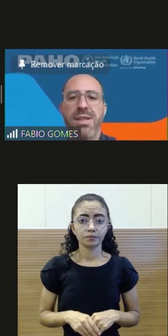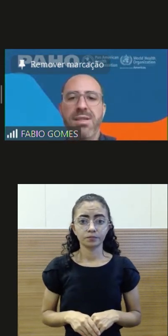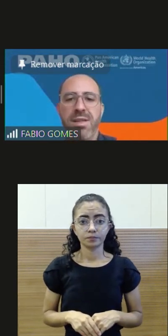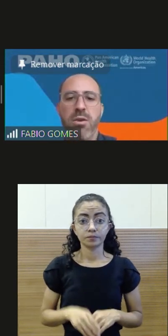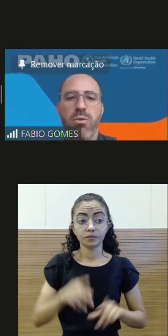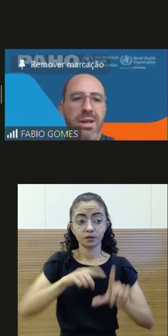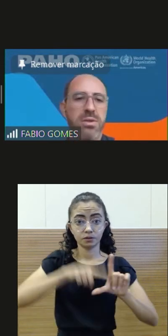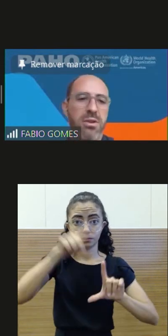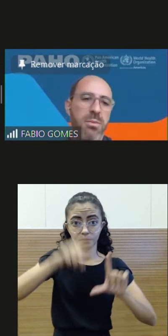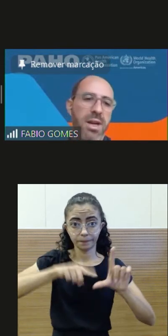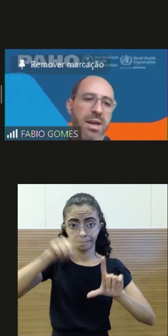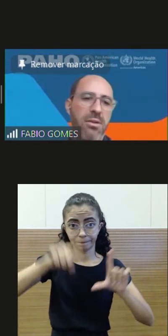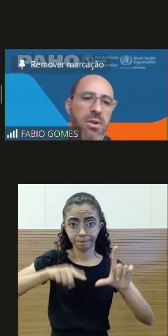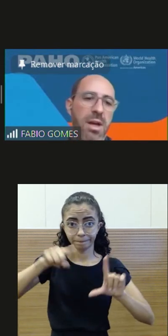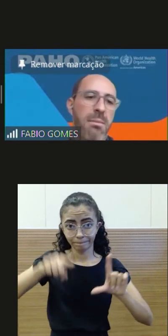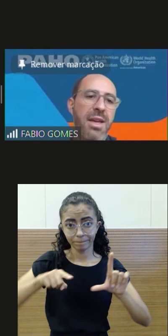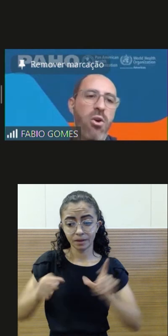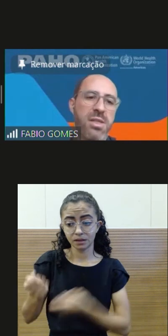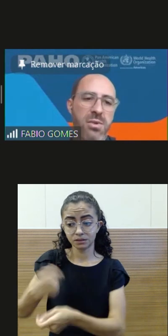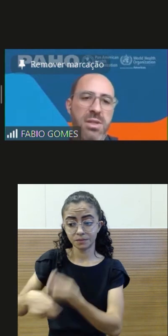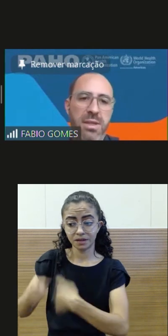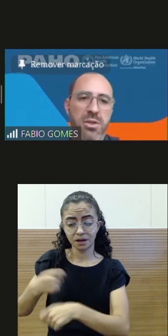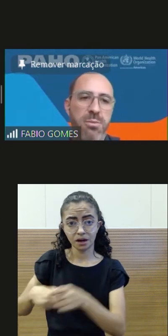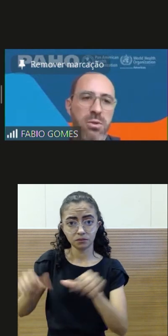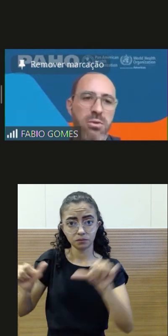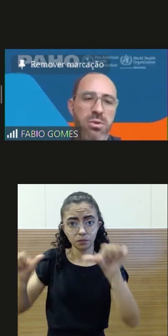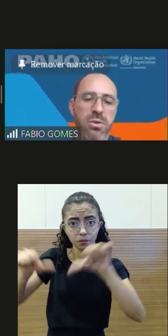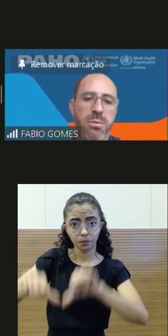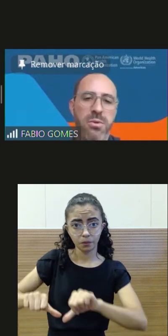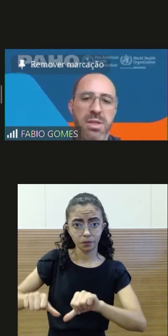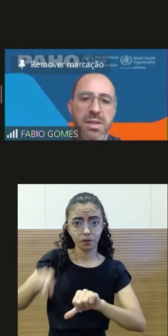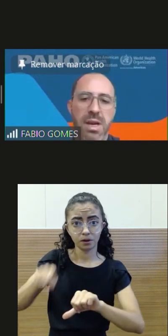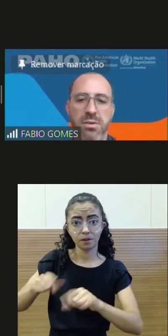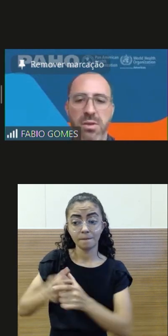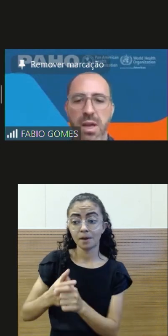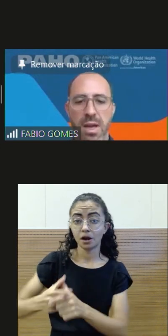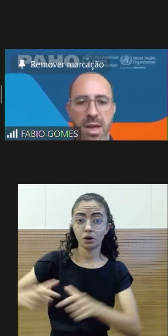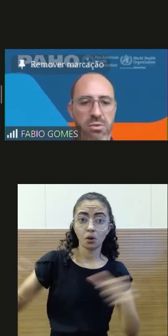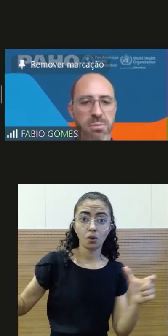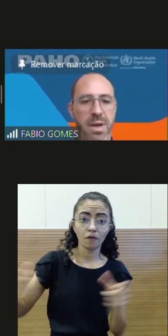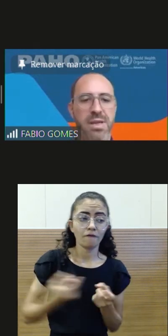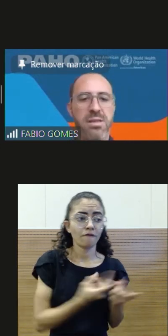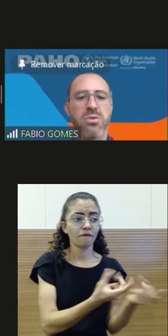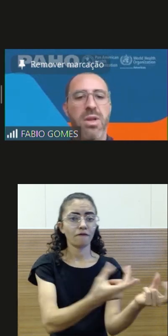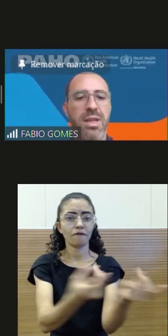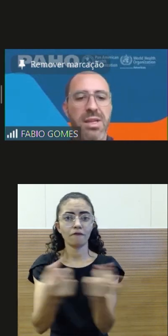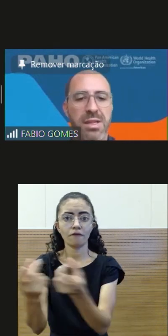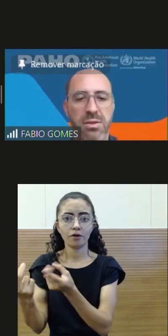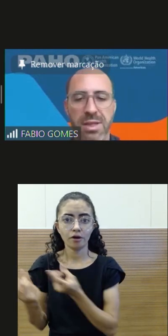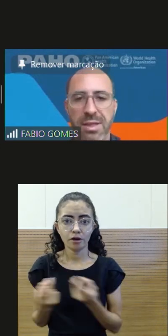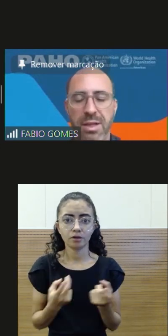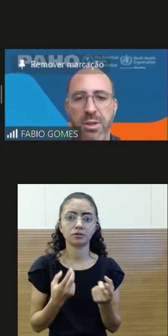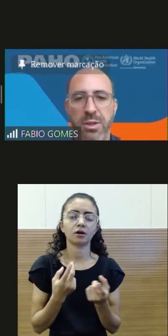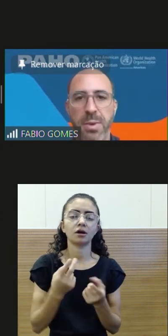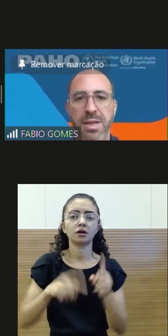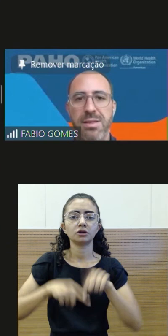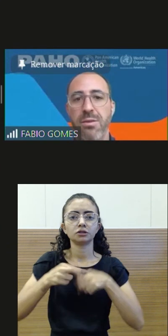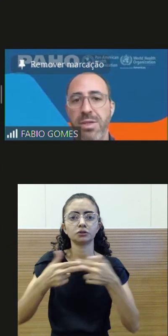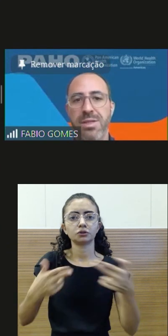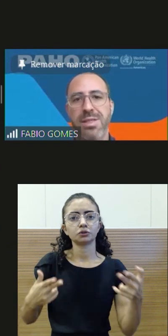how deregulated is the market, the more deregulated it is, the greater the sales